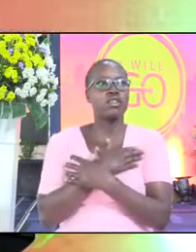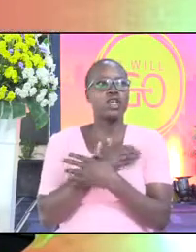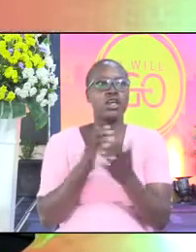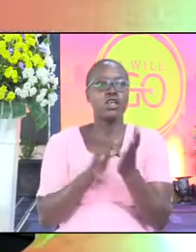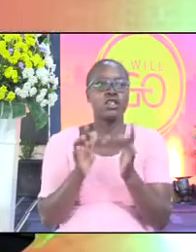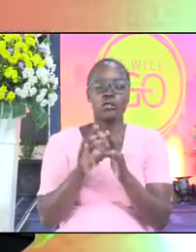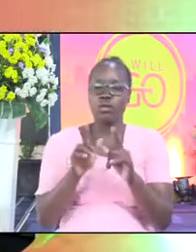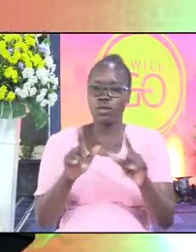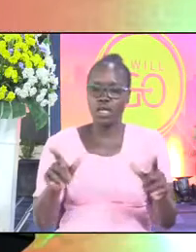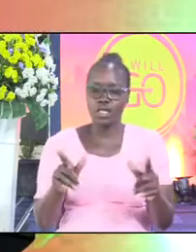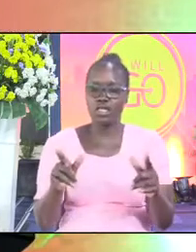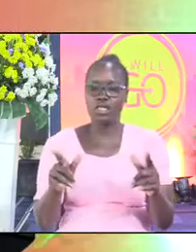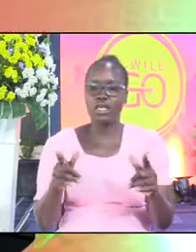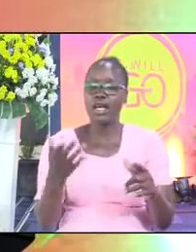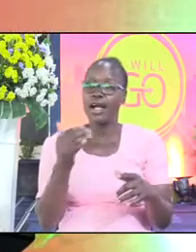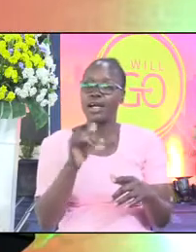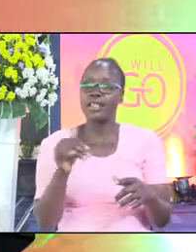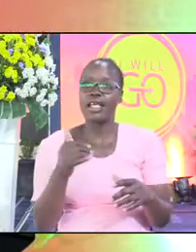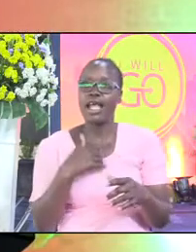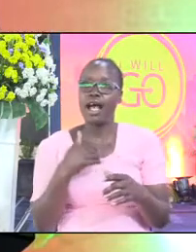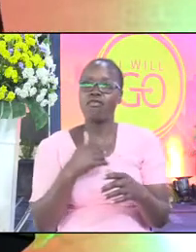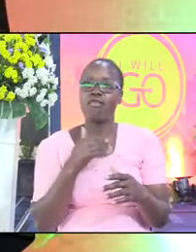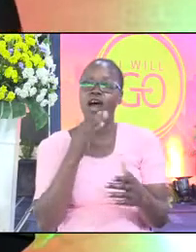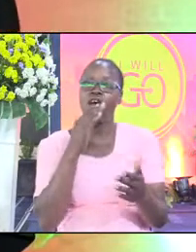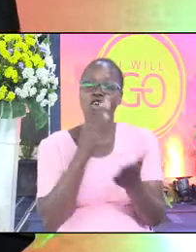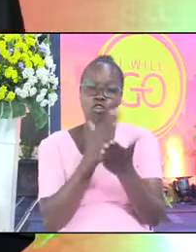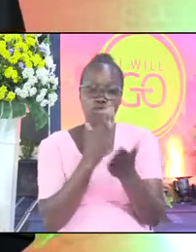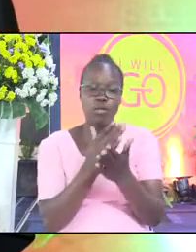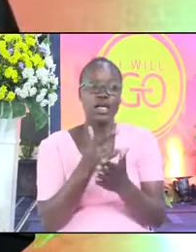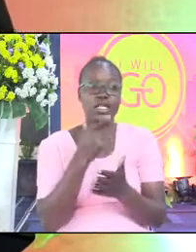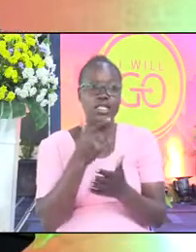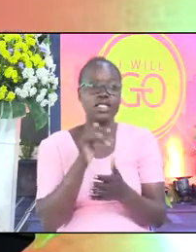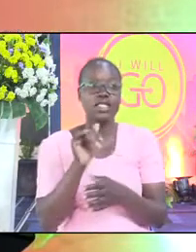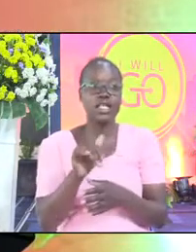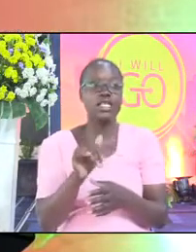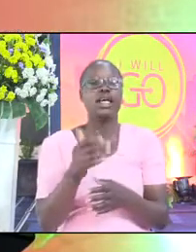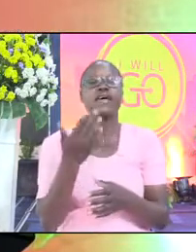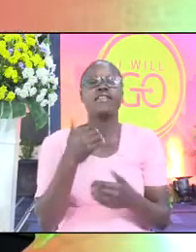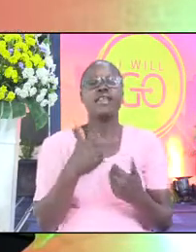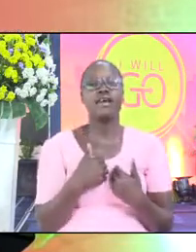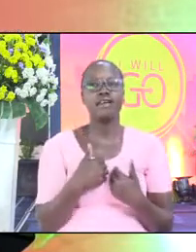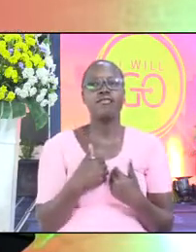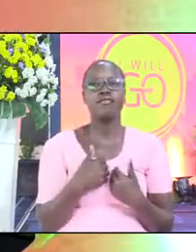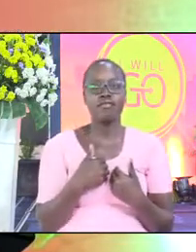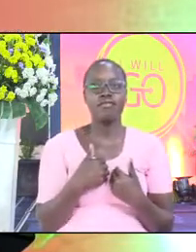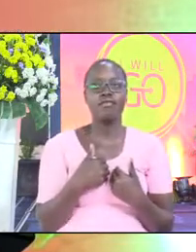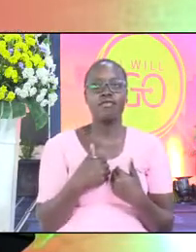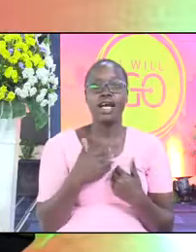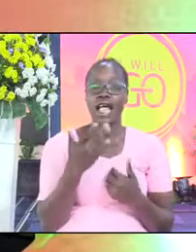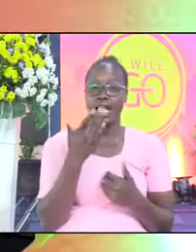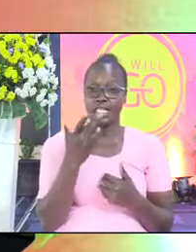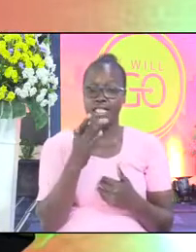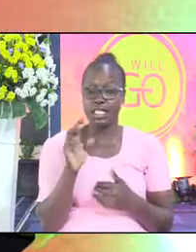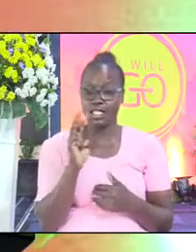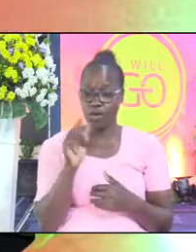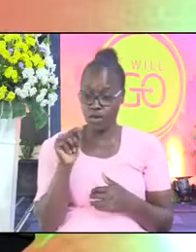Bible lands who have, they have attested and they've told me that they have tasted the